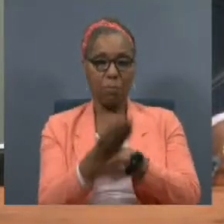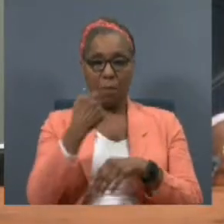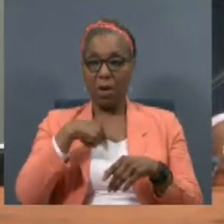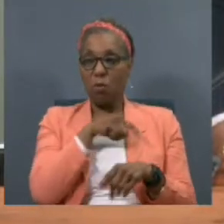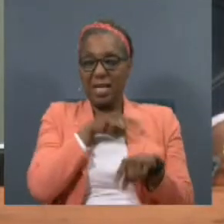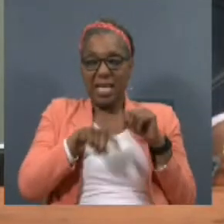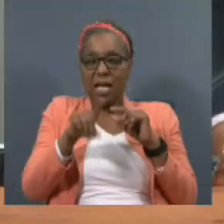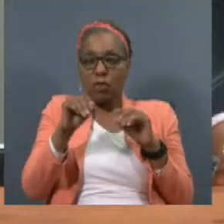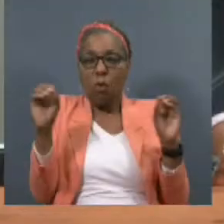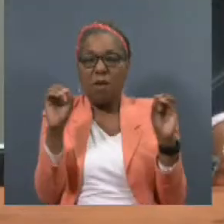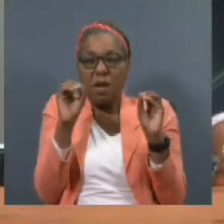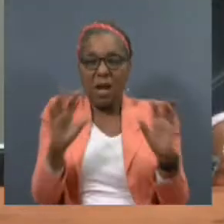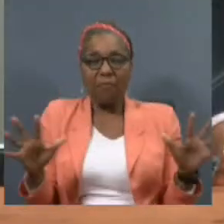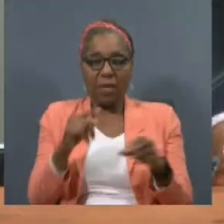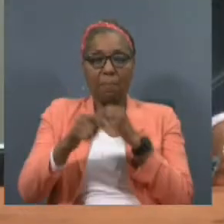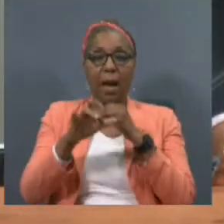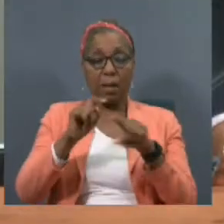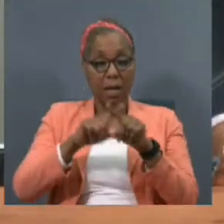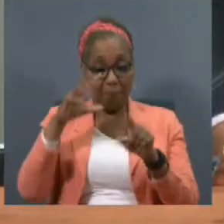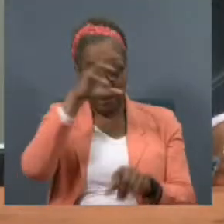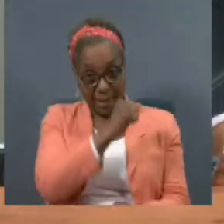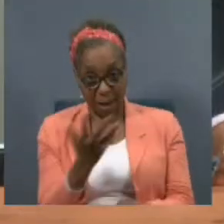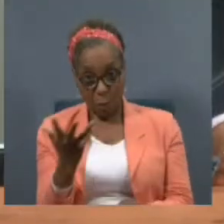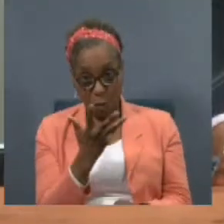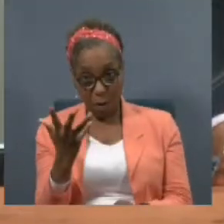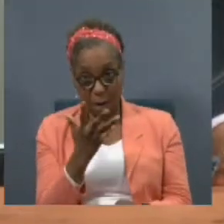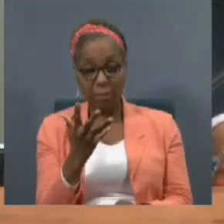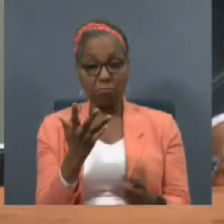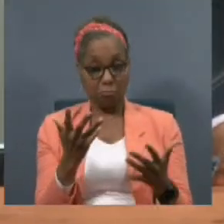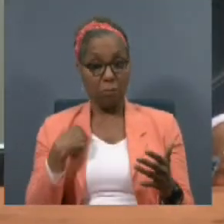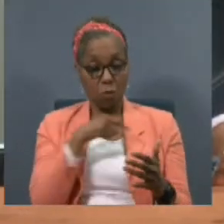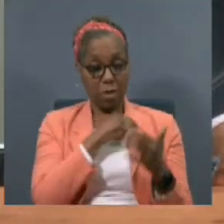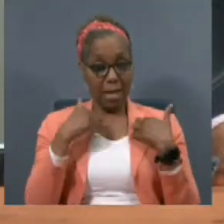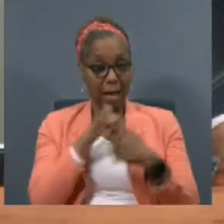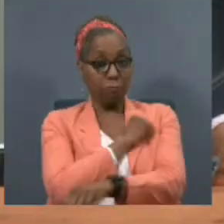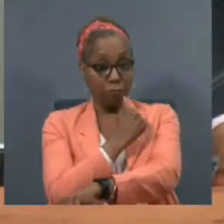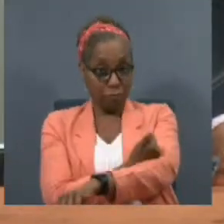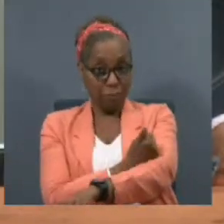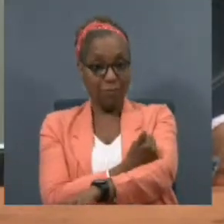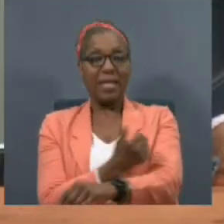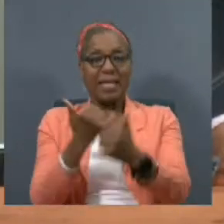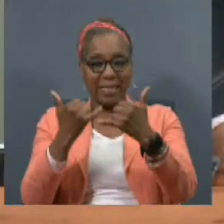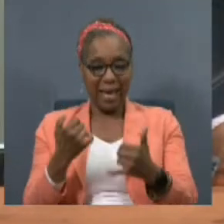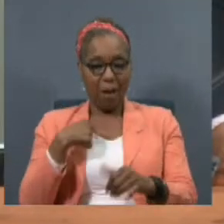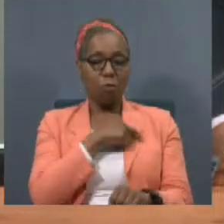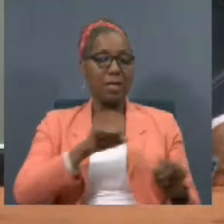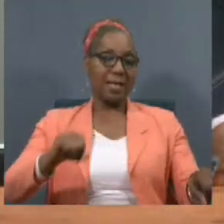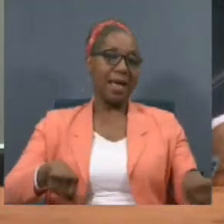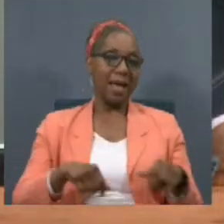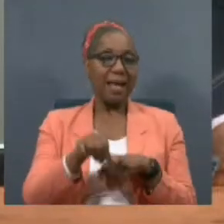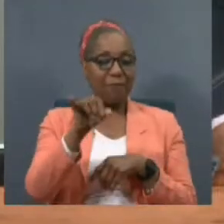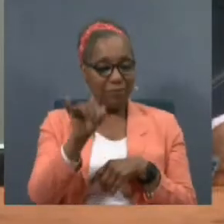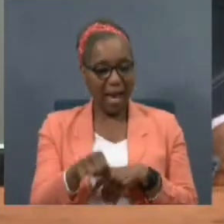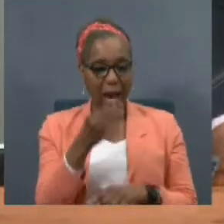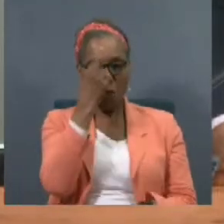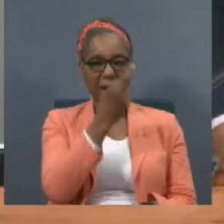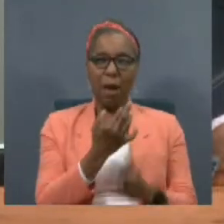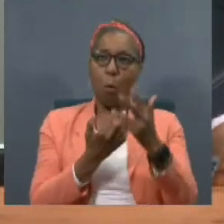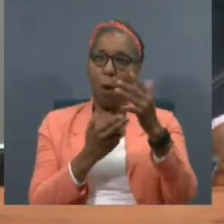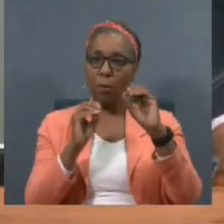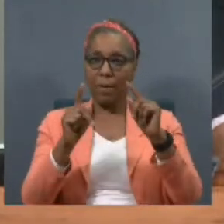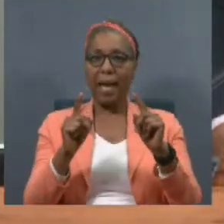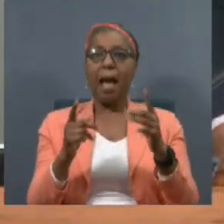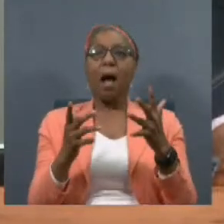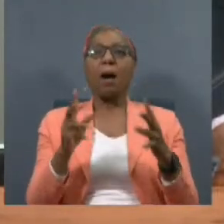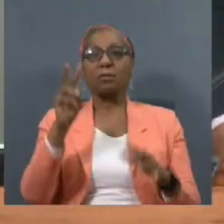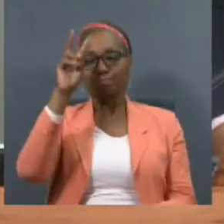do nothing about it. But guess what? If it's under our jurisdiction, now we can. So that's why I was like, wait a minute, let me have a